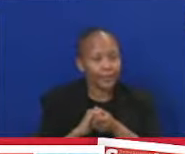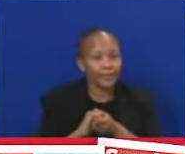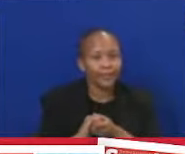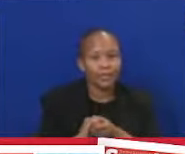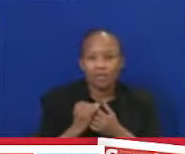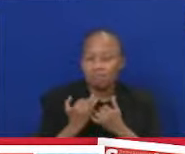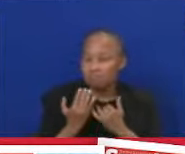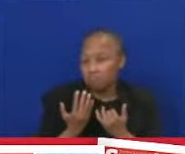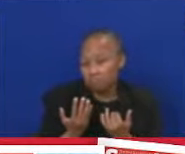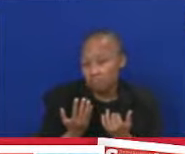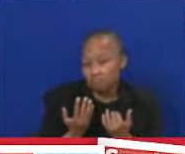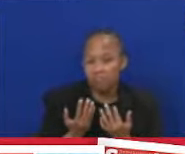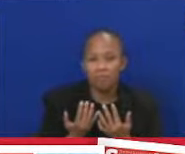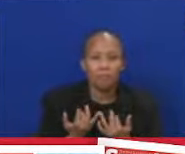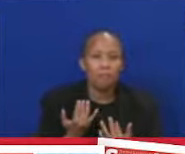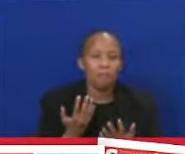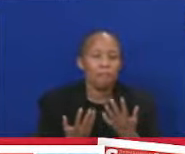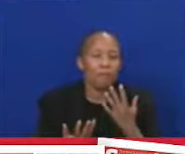him.